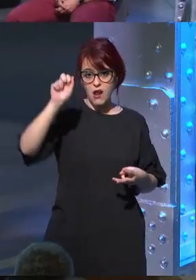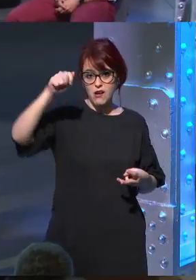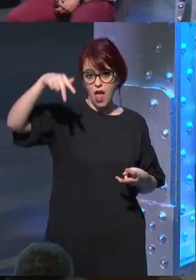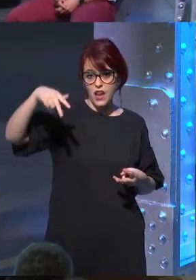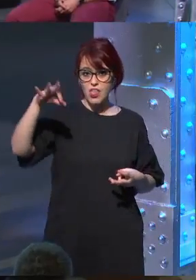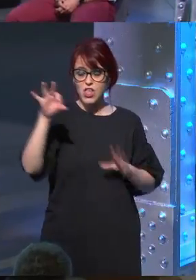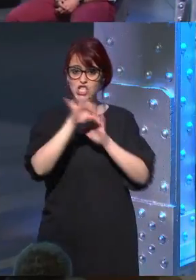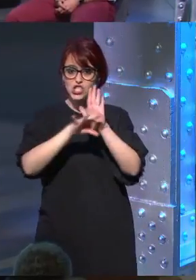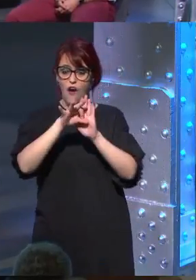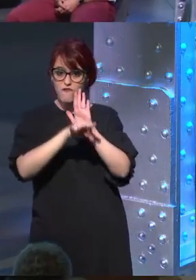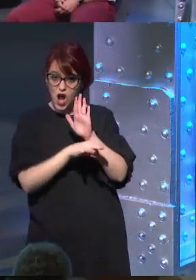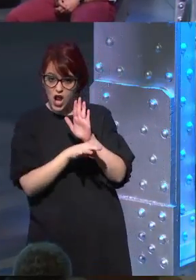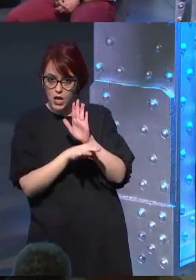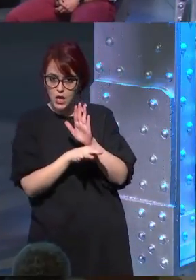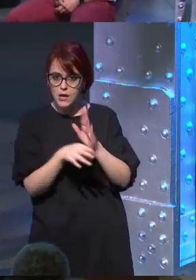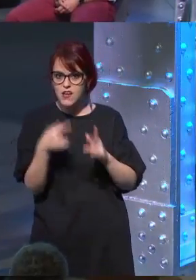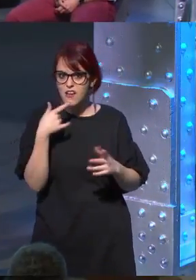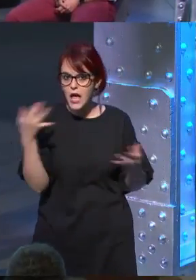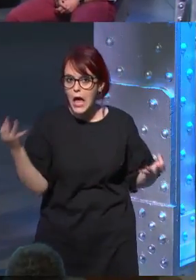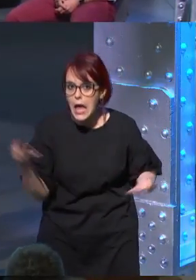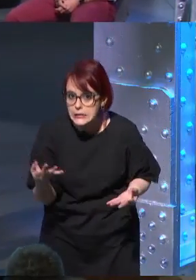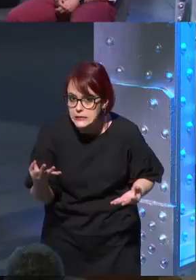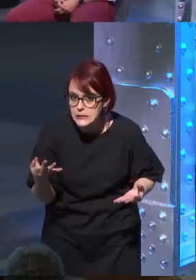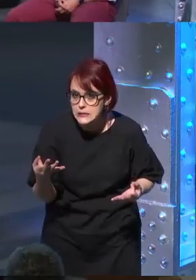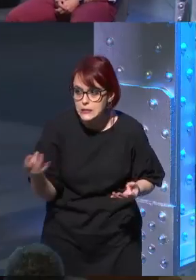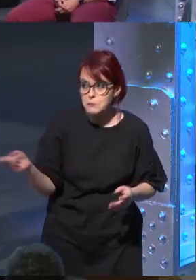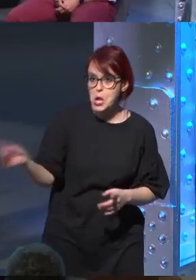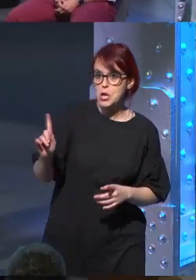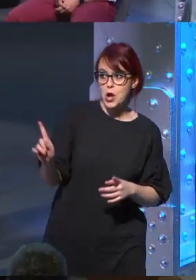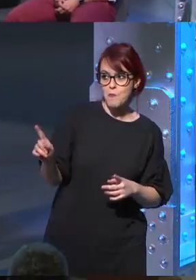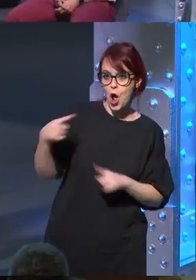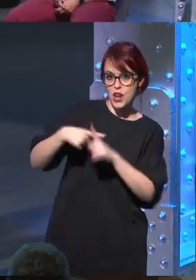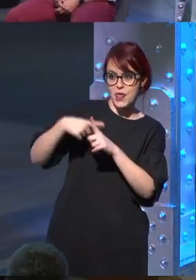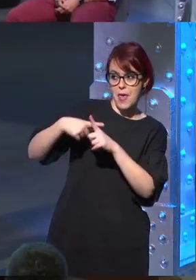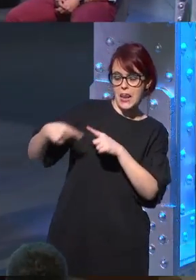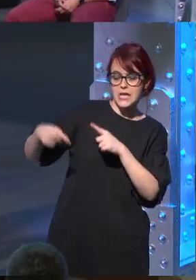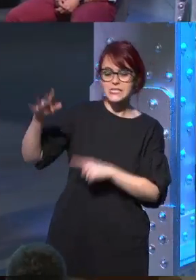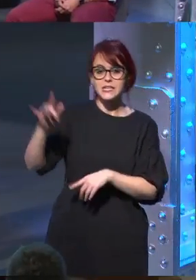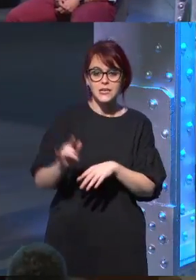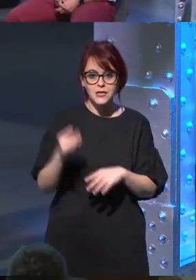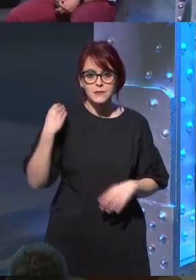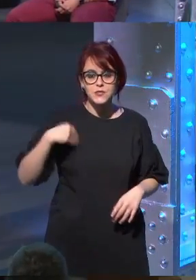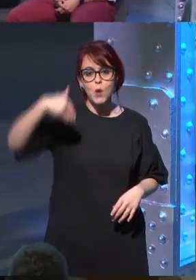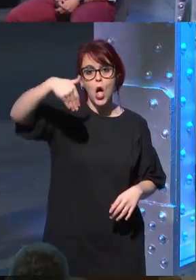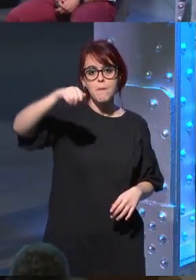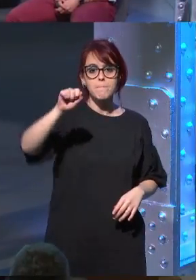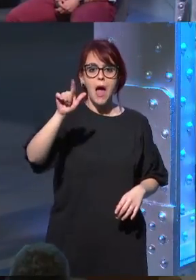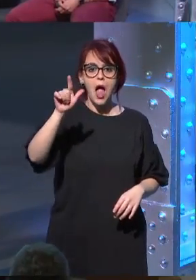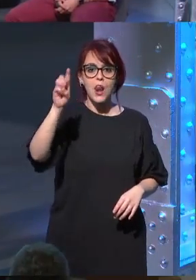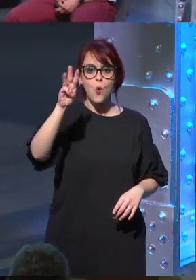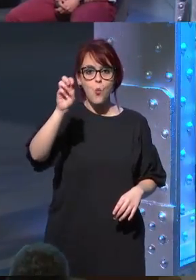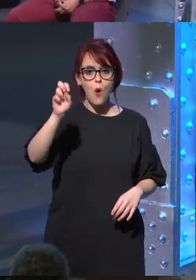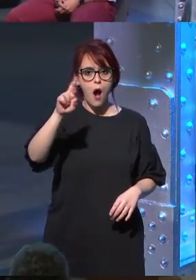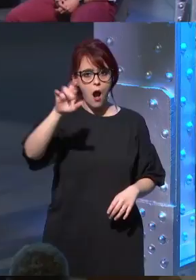what a ransomware is? Yes? Well, there's a difference level here. And